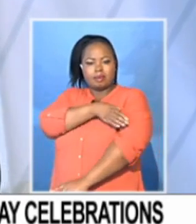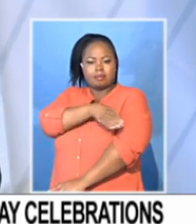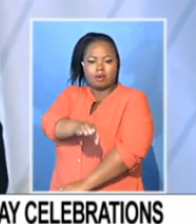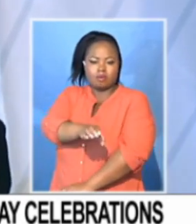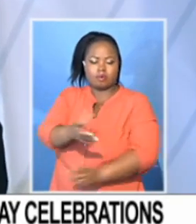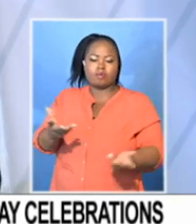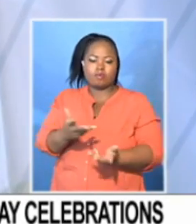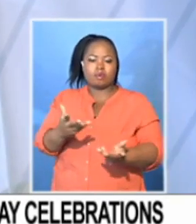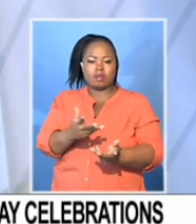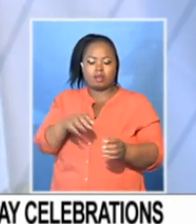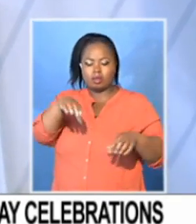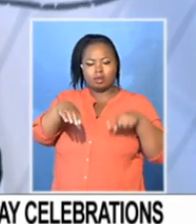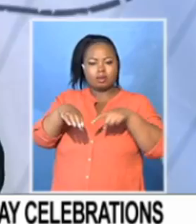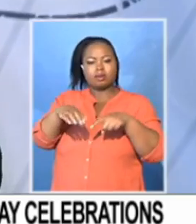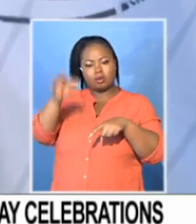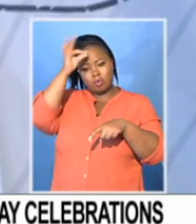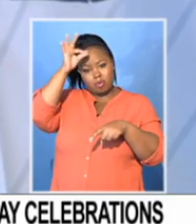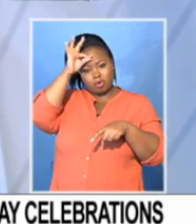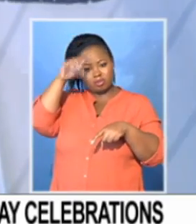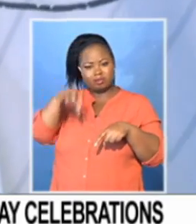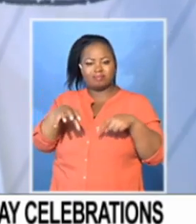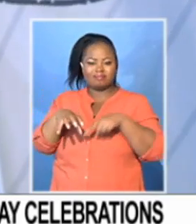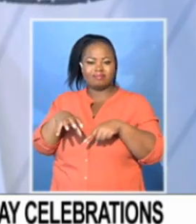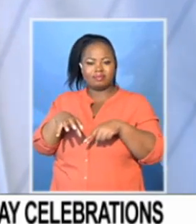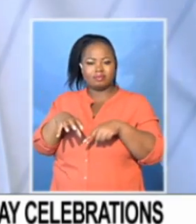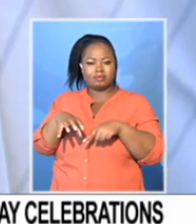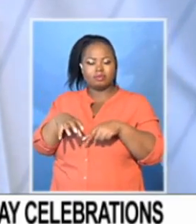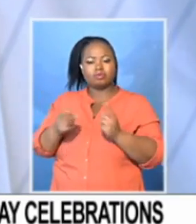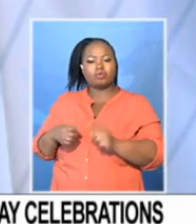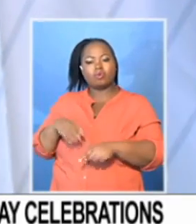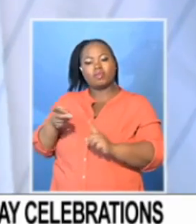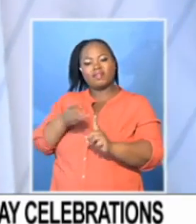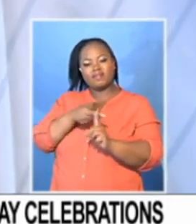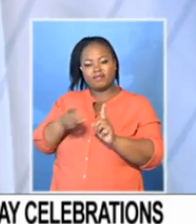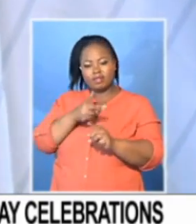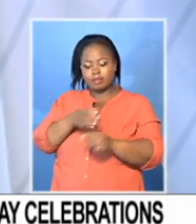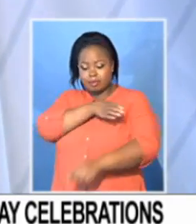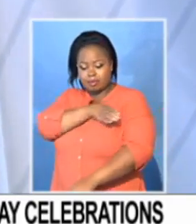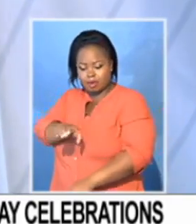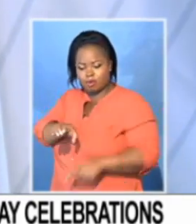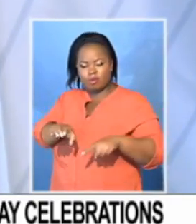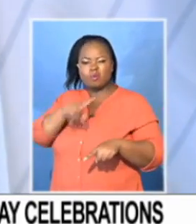for purposes of enabling statements of the